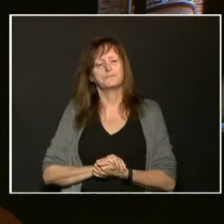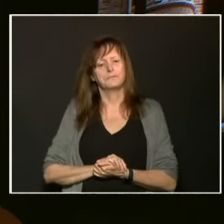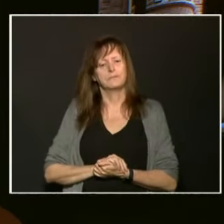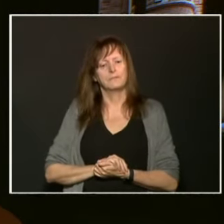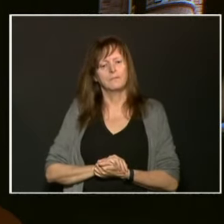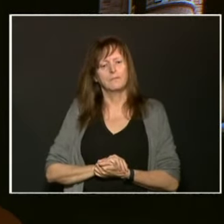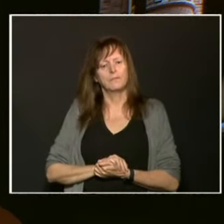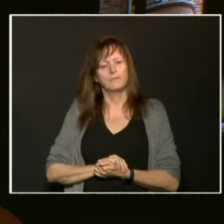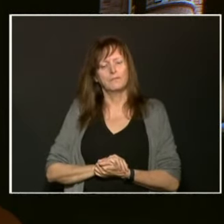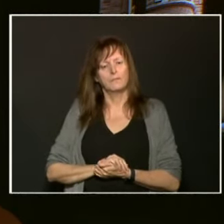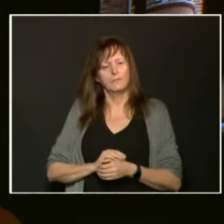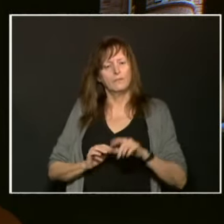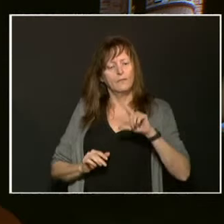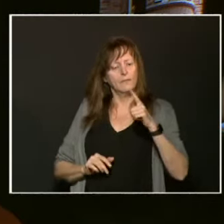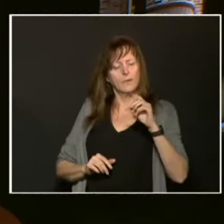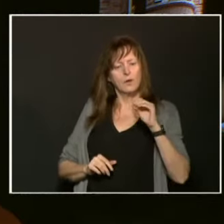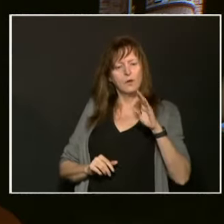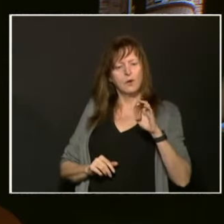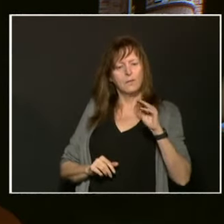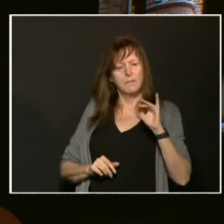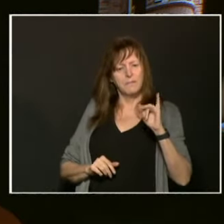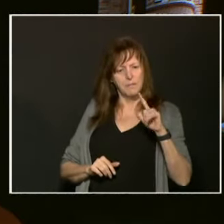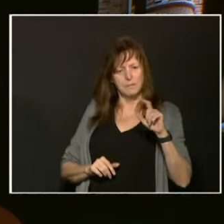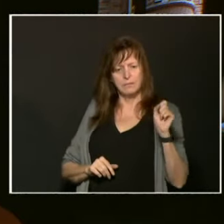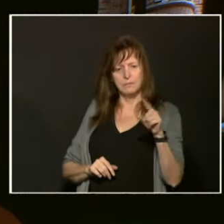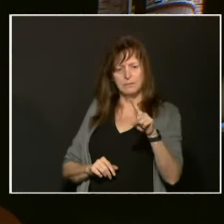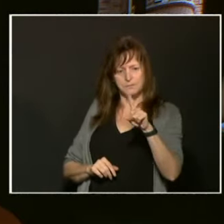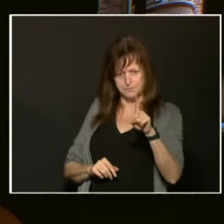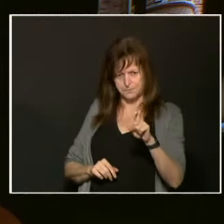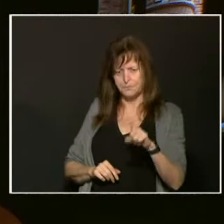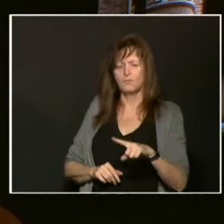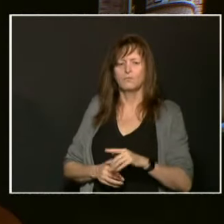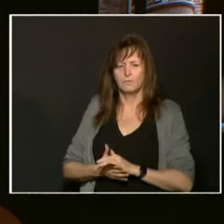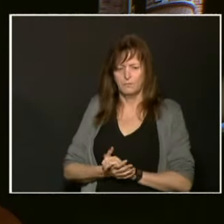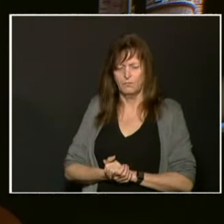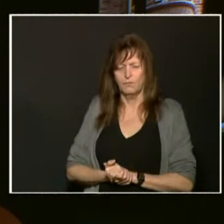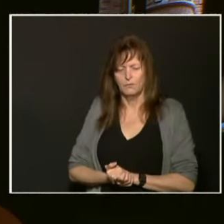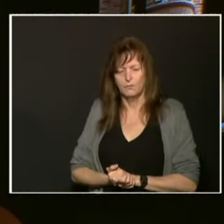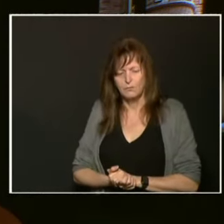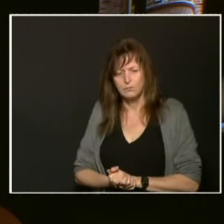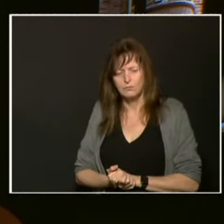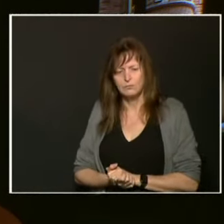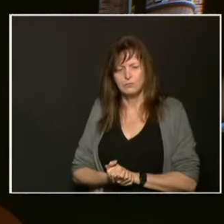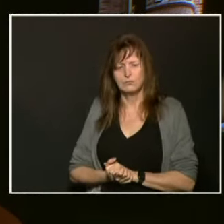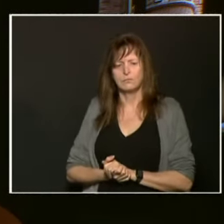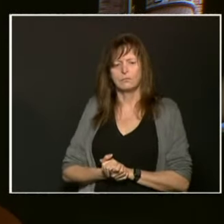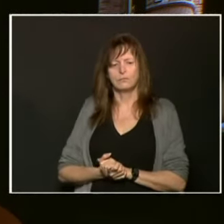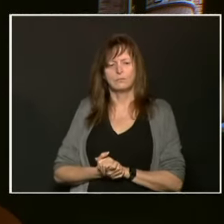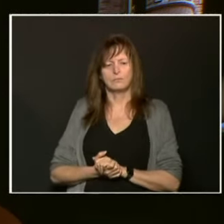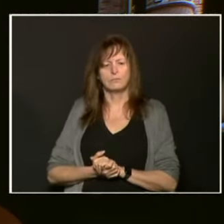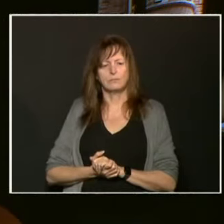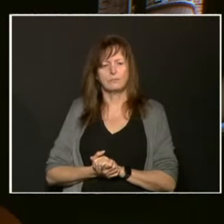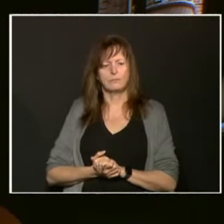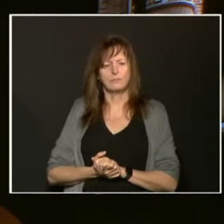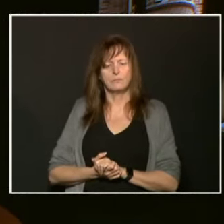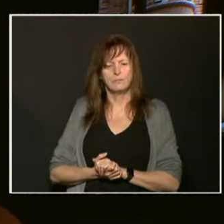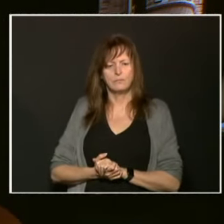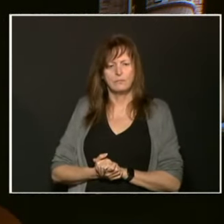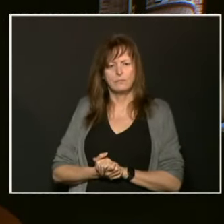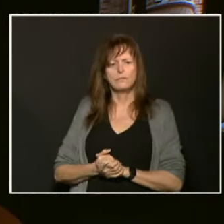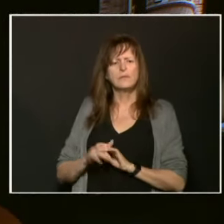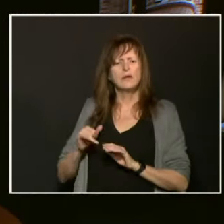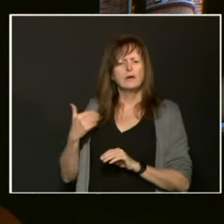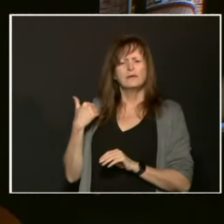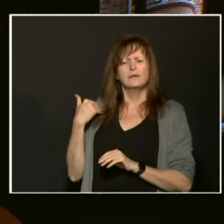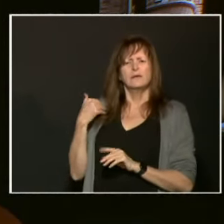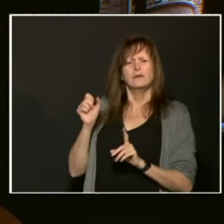Hi there. Just following up on my colleague's question about AstraZeneca. Dr. Brown, I think we would like to hear more from